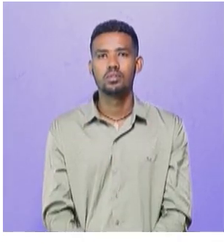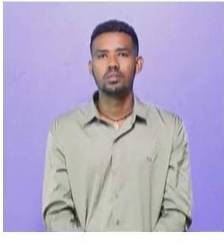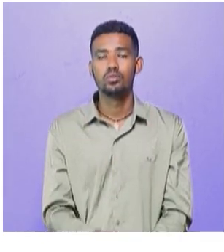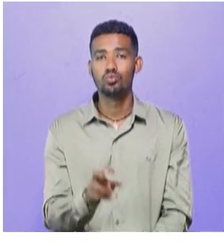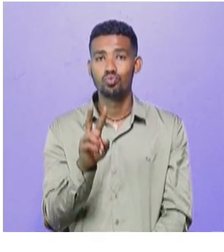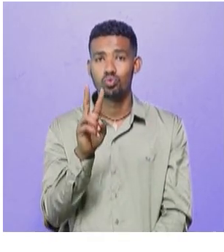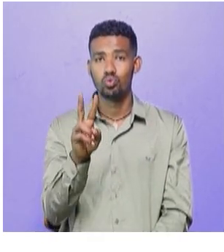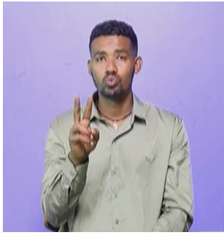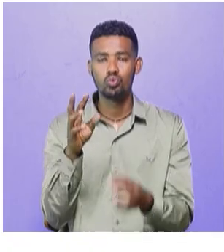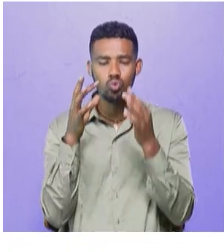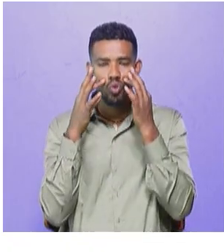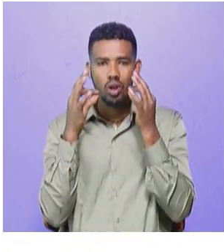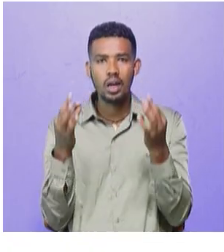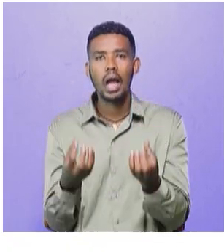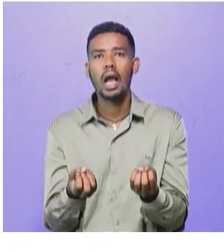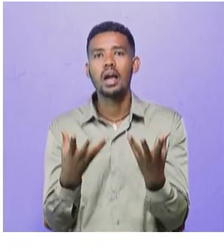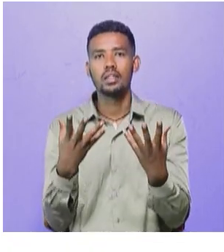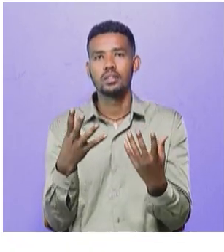cats,